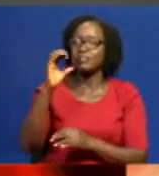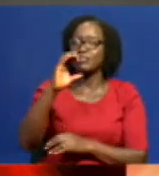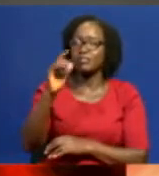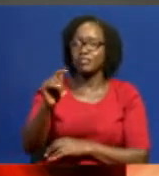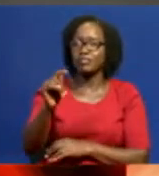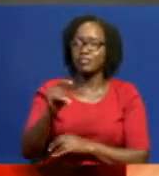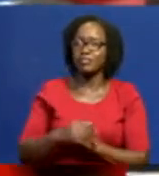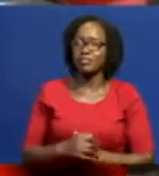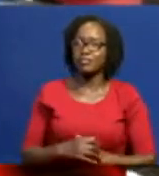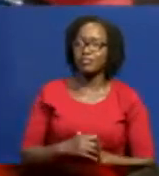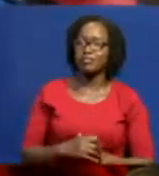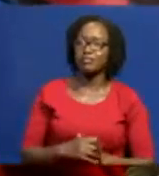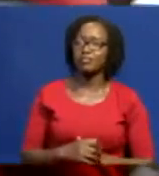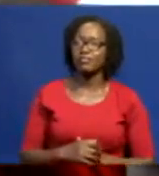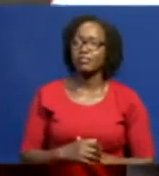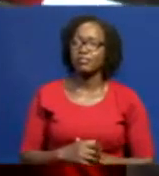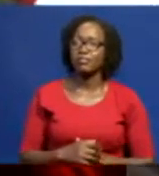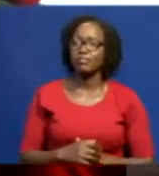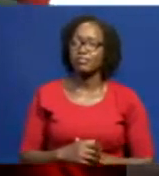Foundation.